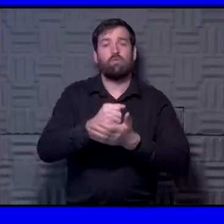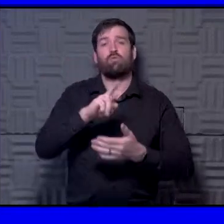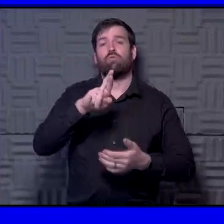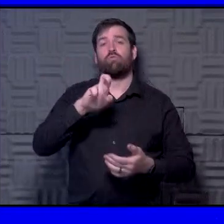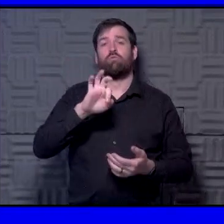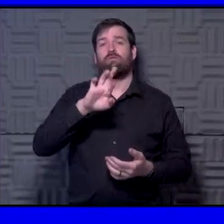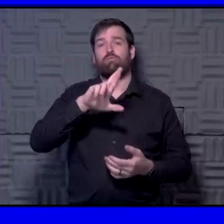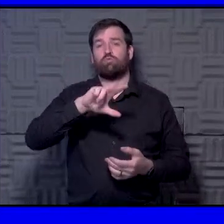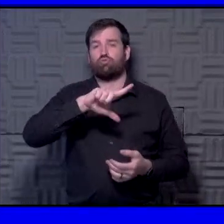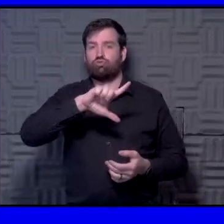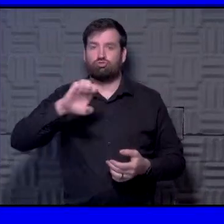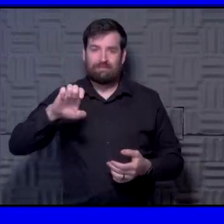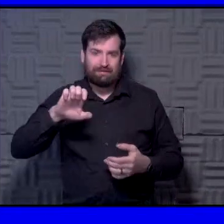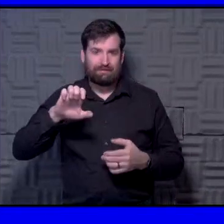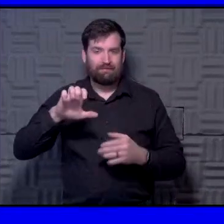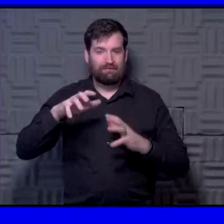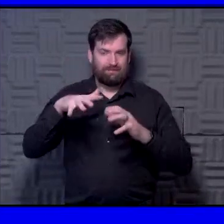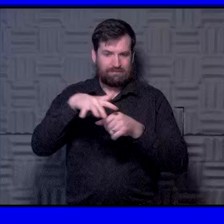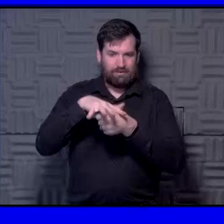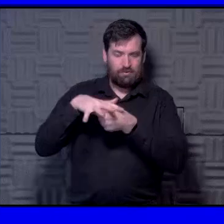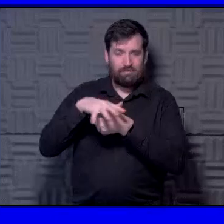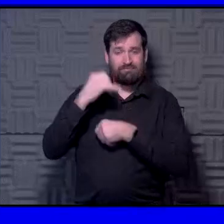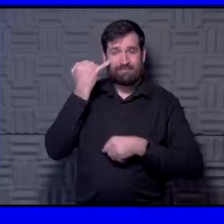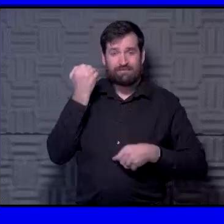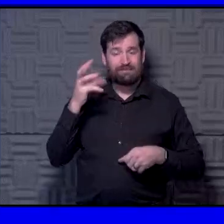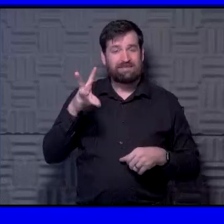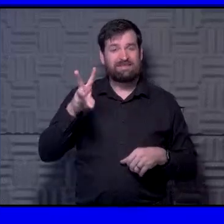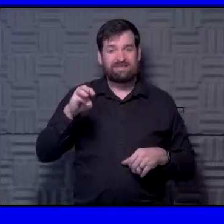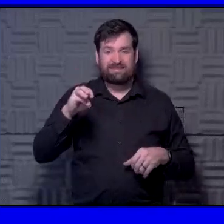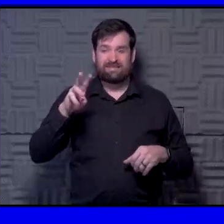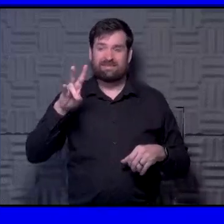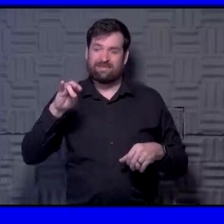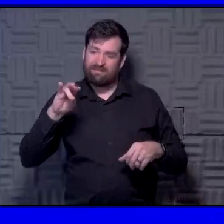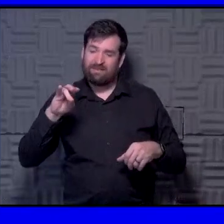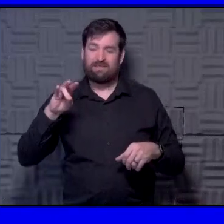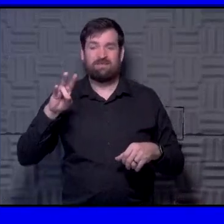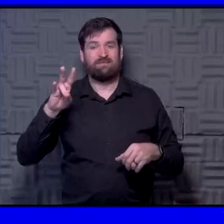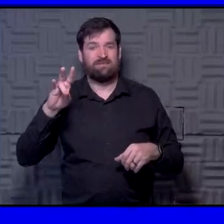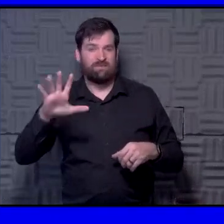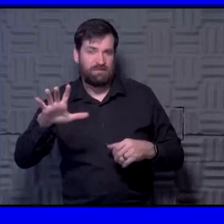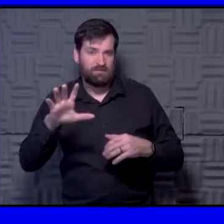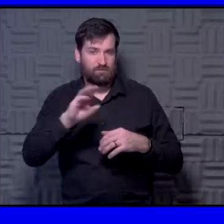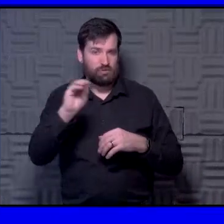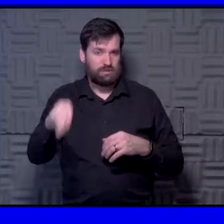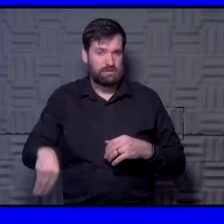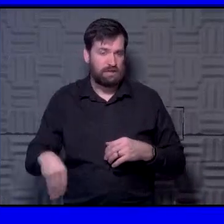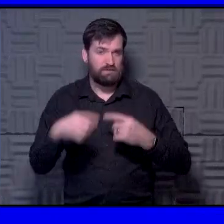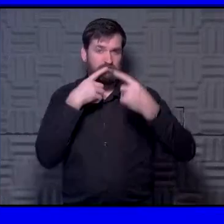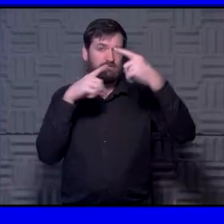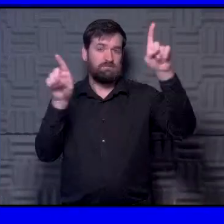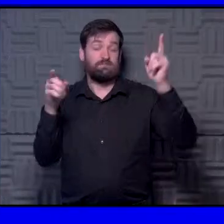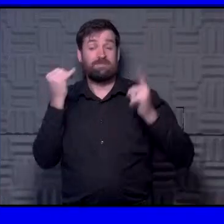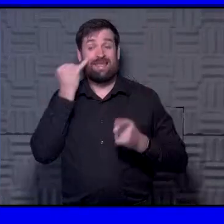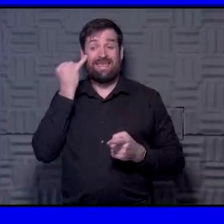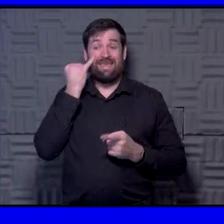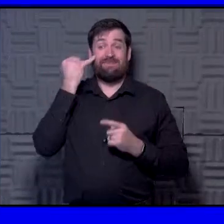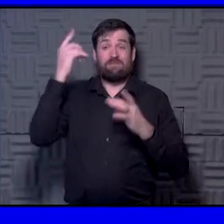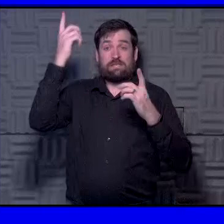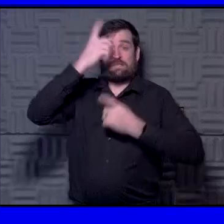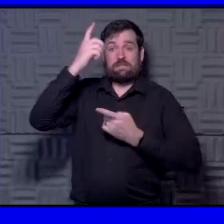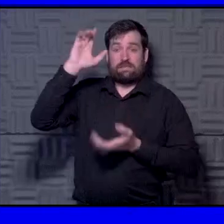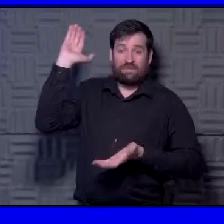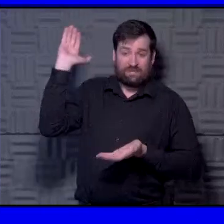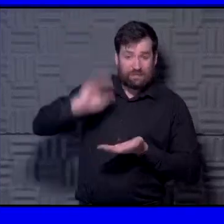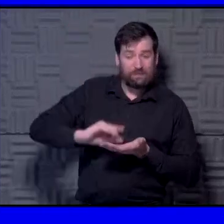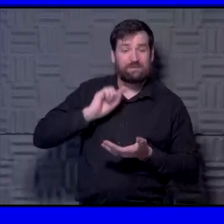camps. Even if there is a 60 to 70, 75% efficacy, if you're decreasing the amount of disease and the amount